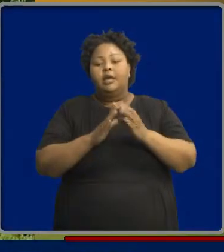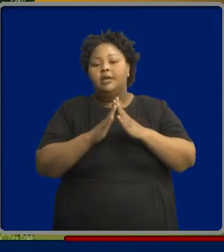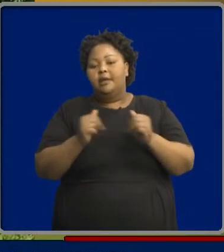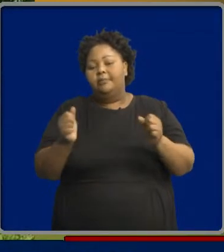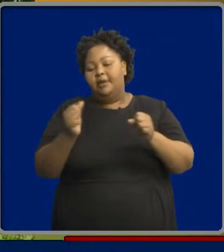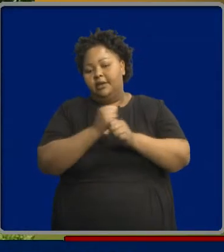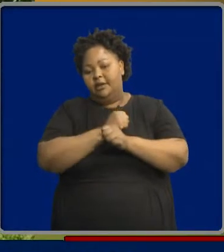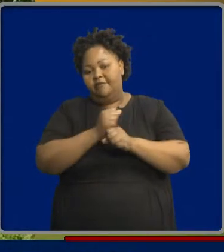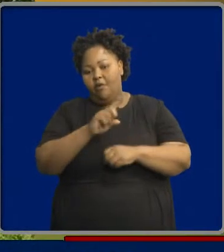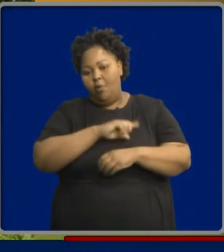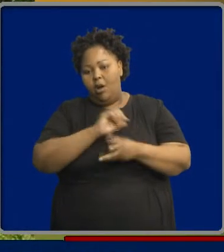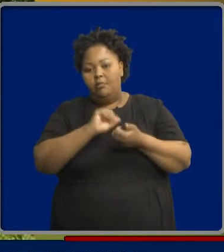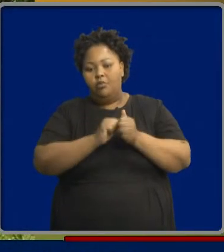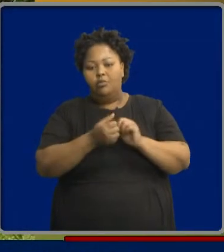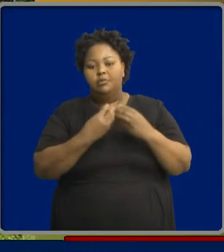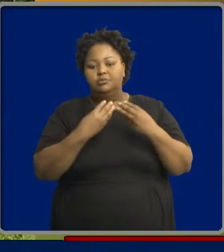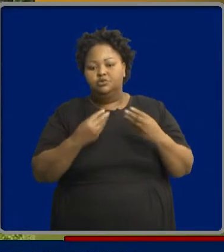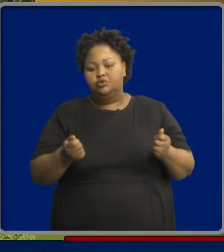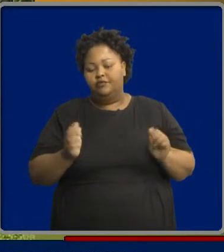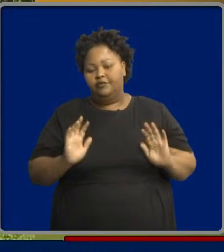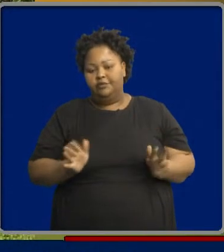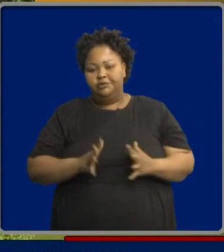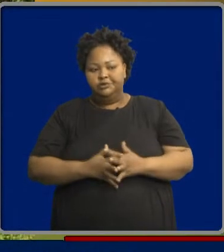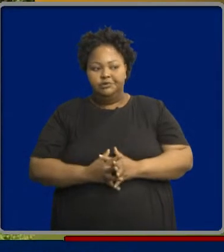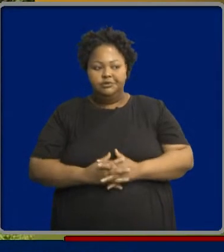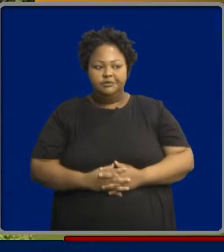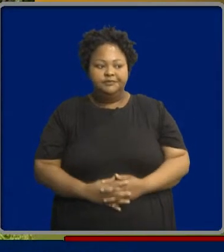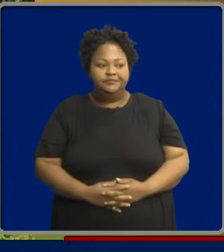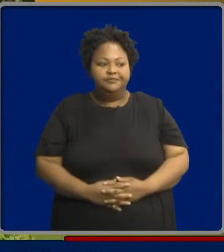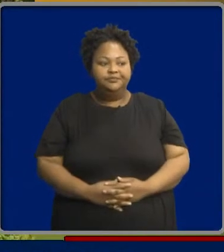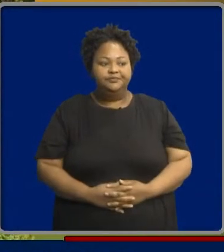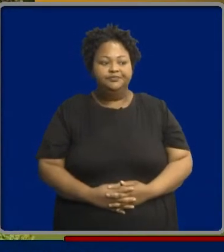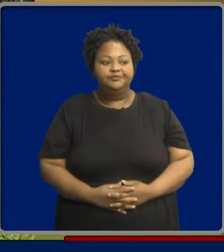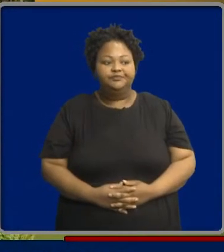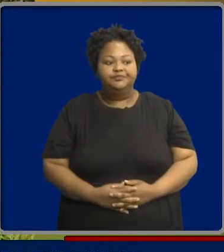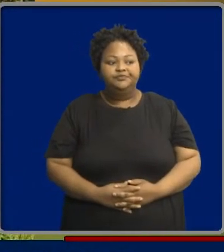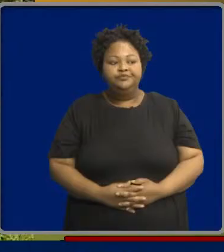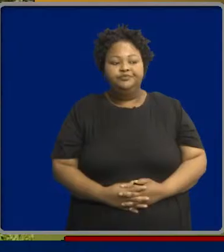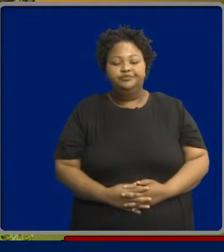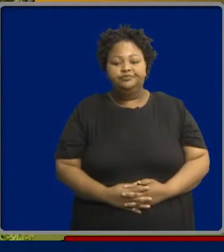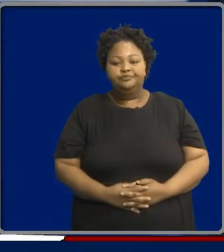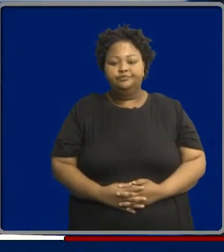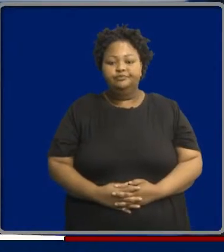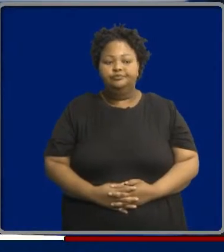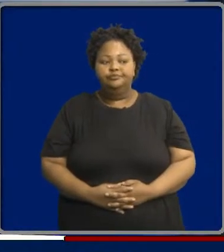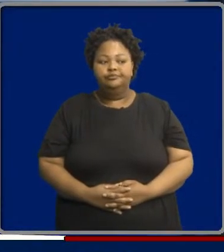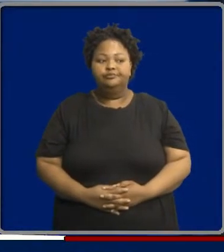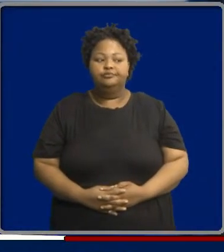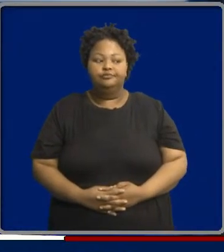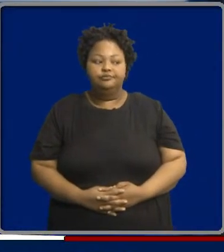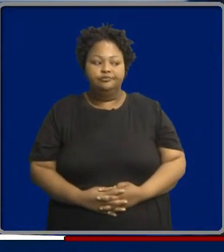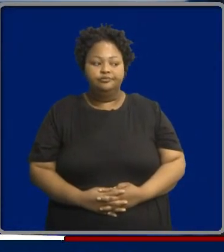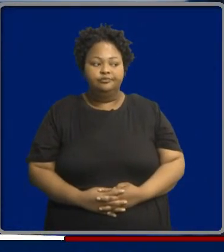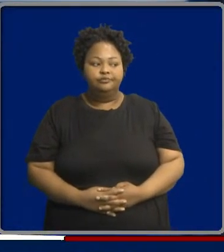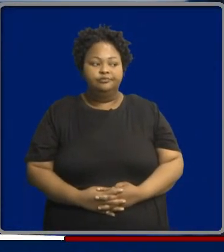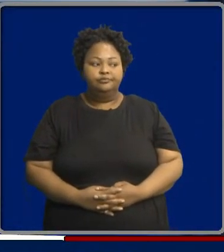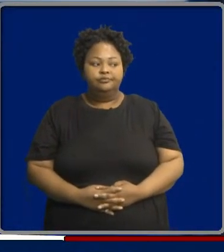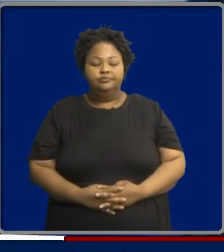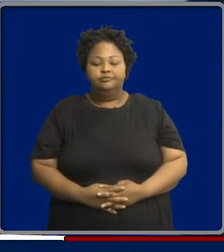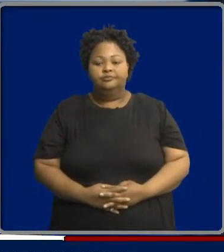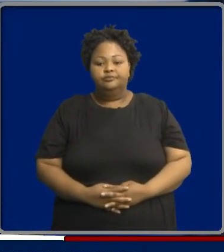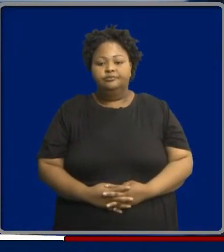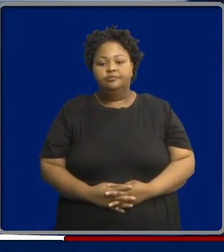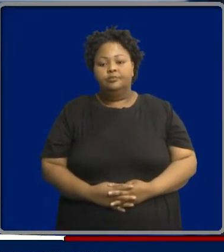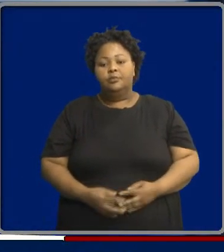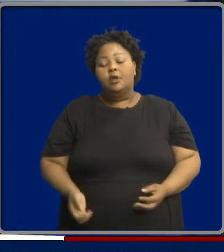problem has since been fixed. Reporting IMKN MCB, Mbabane. Coming in from the court,